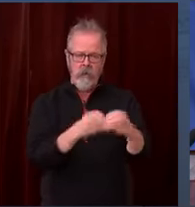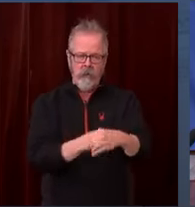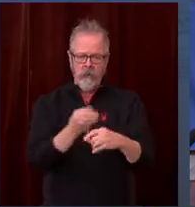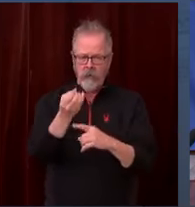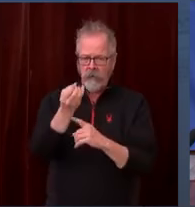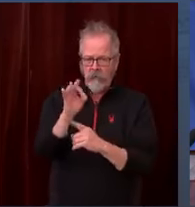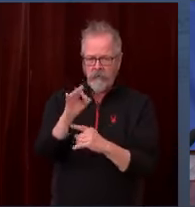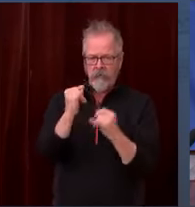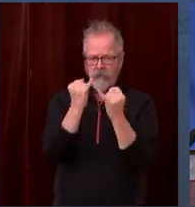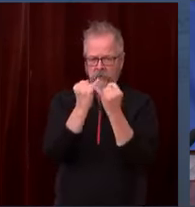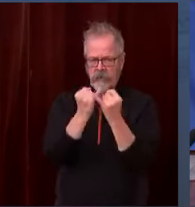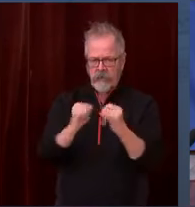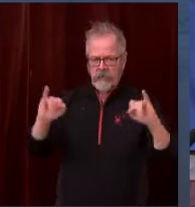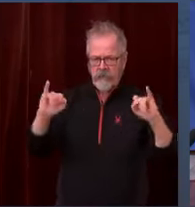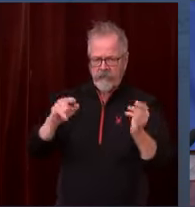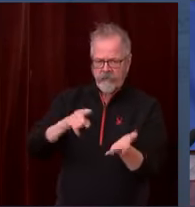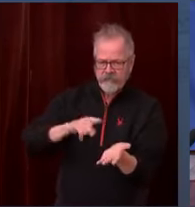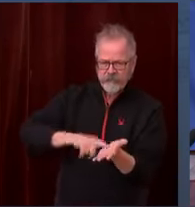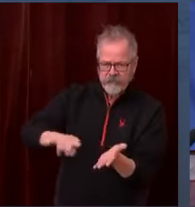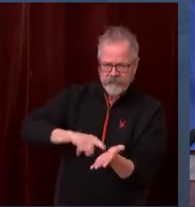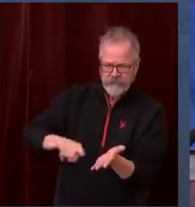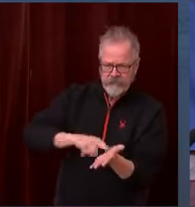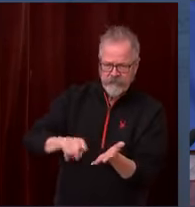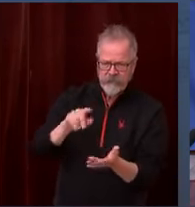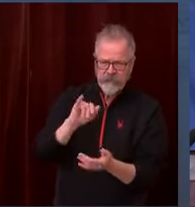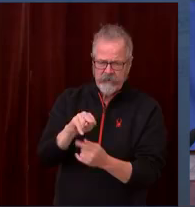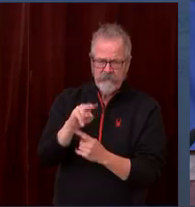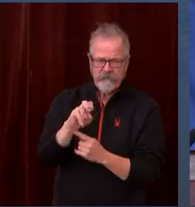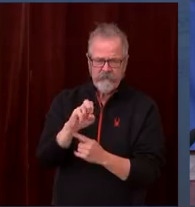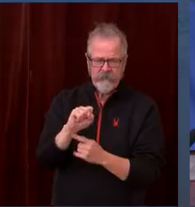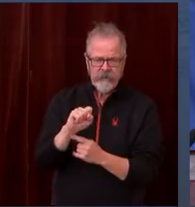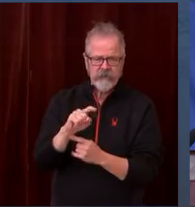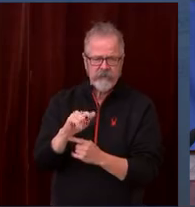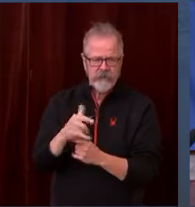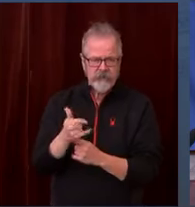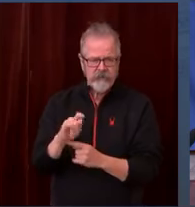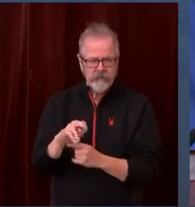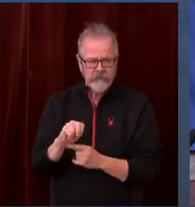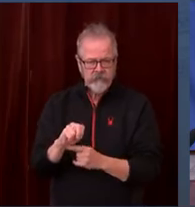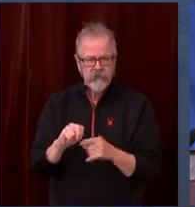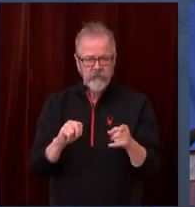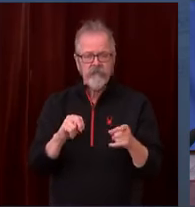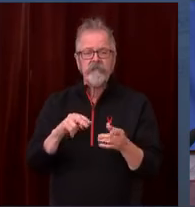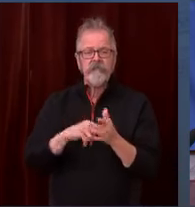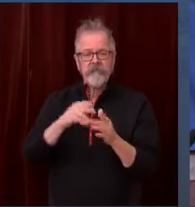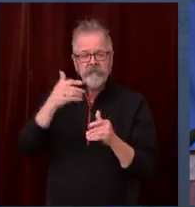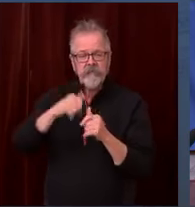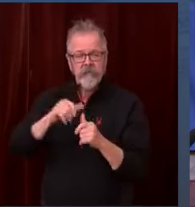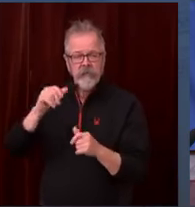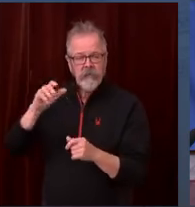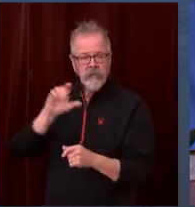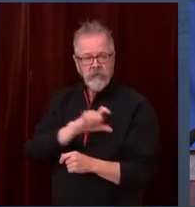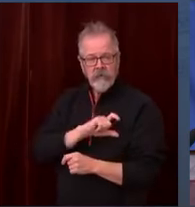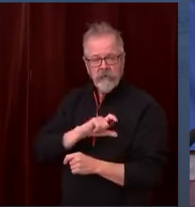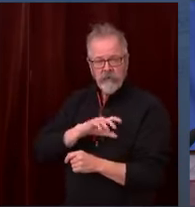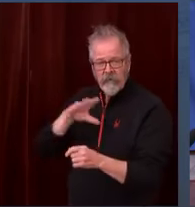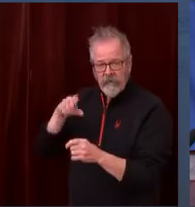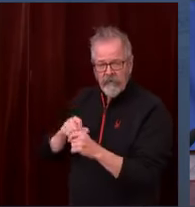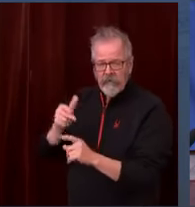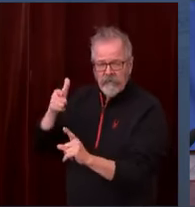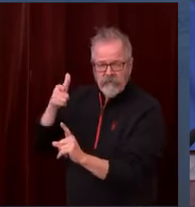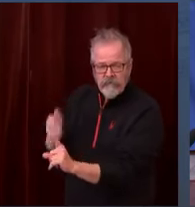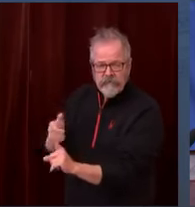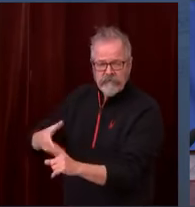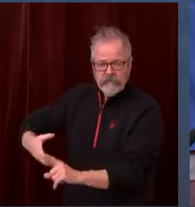an anti-racism lens. After the officer-involved deaths of George Floyd in Minnesota and Manuel Ellis